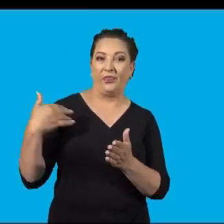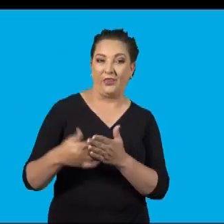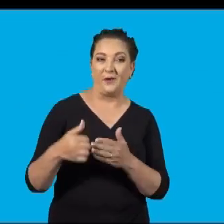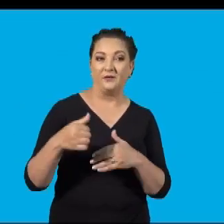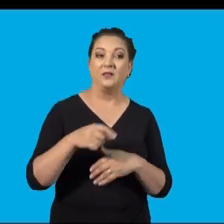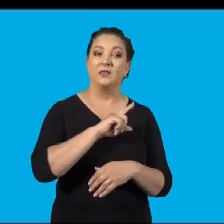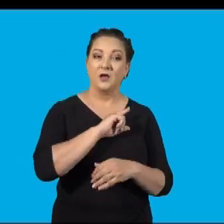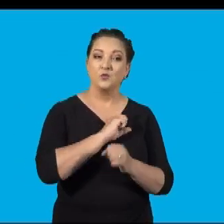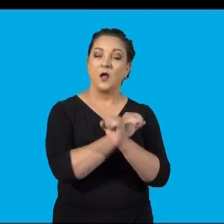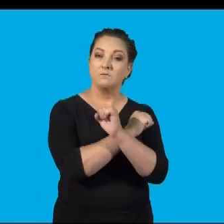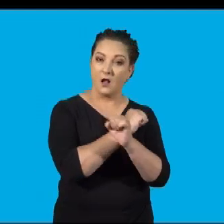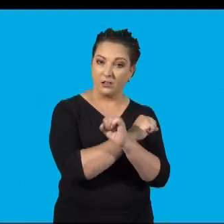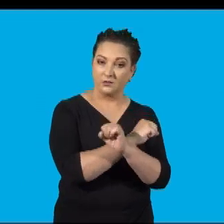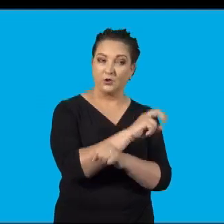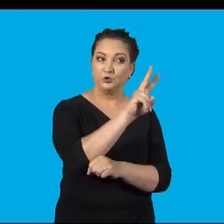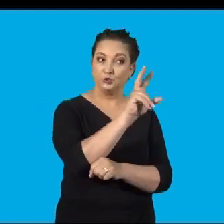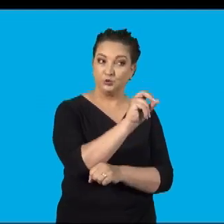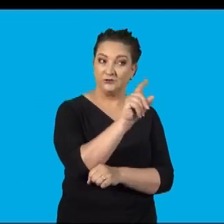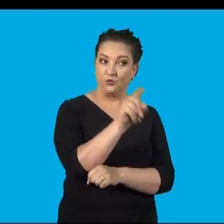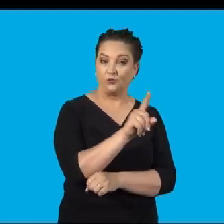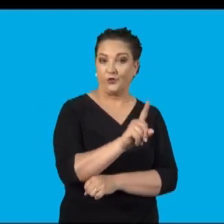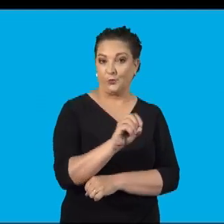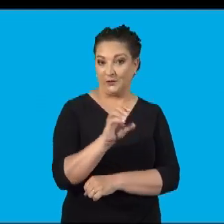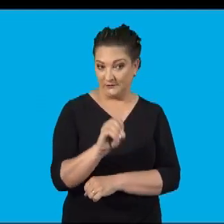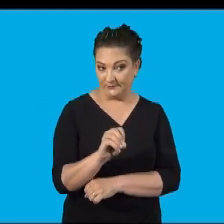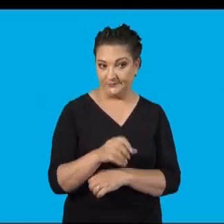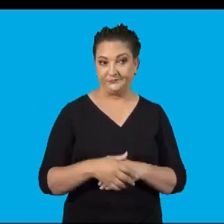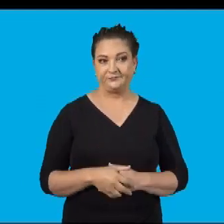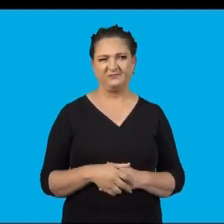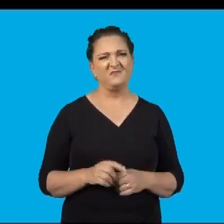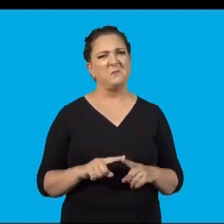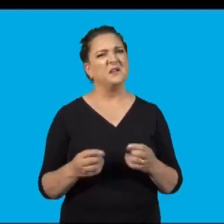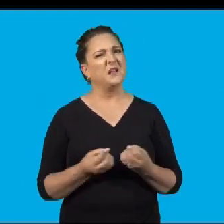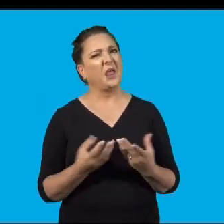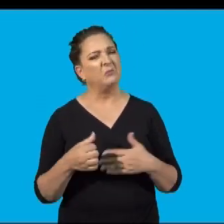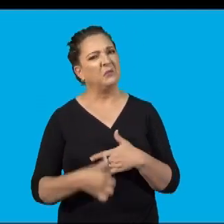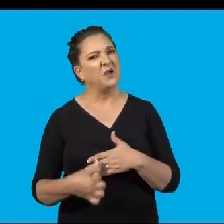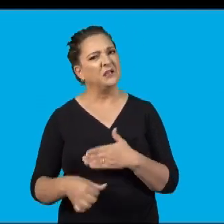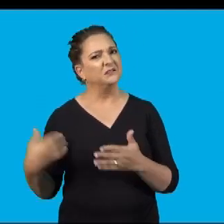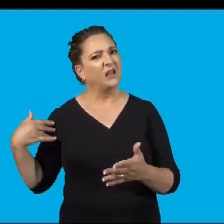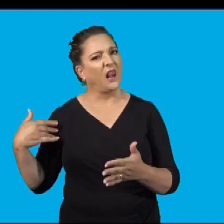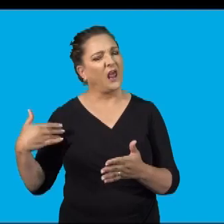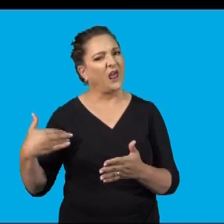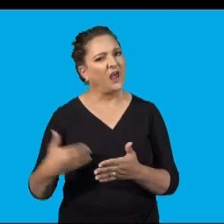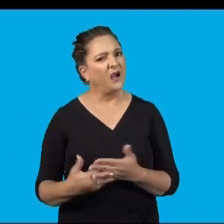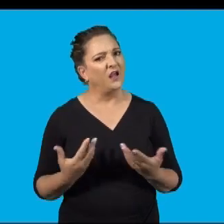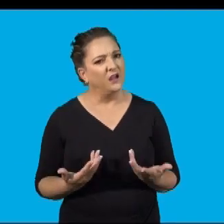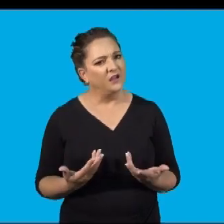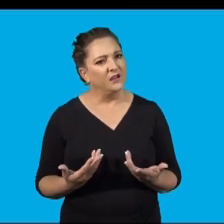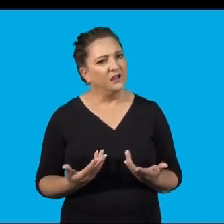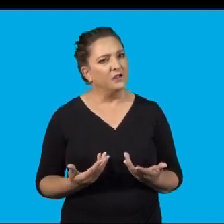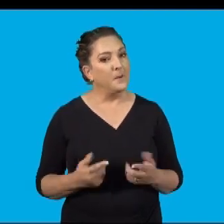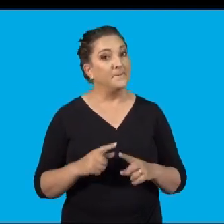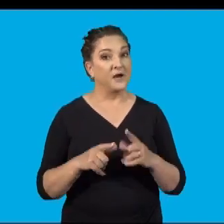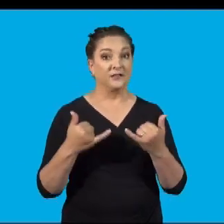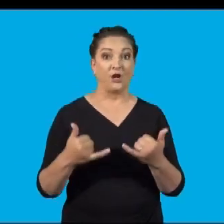come and say multiply that by 20 over 100. For how many months did we have this asset?